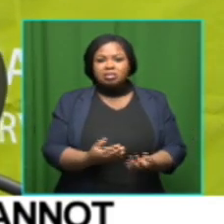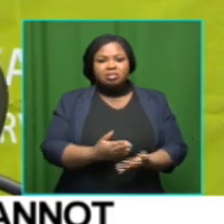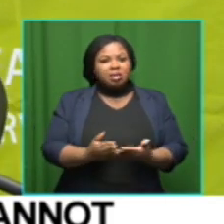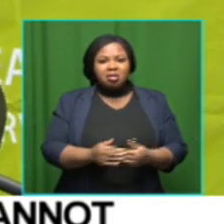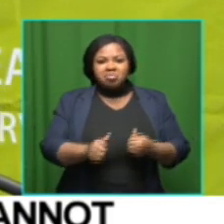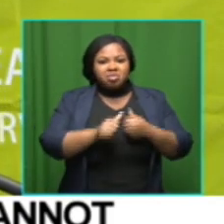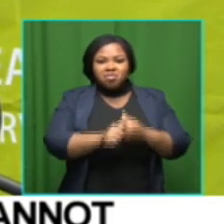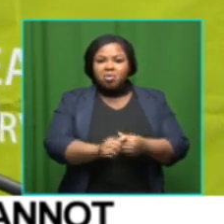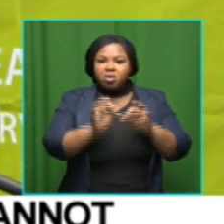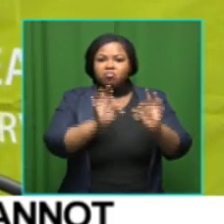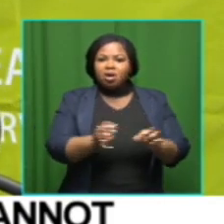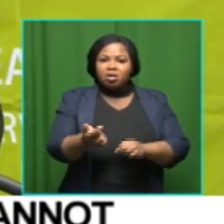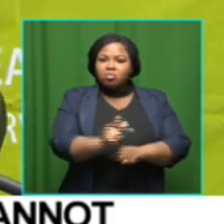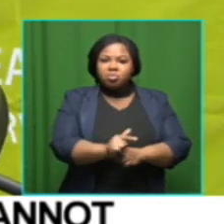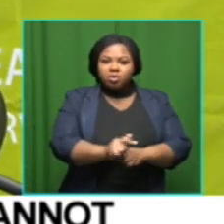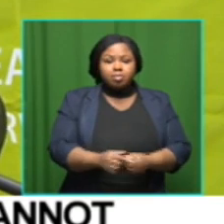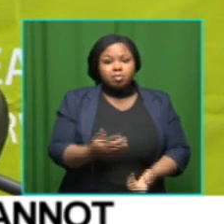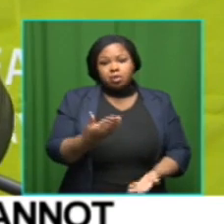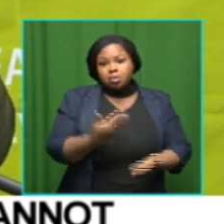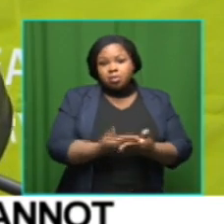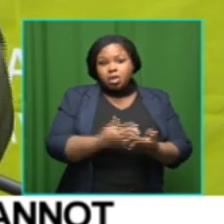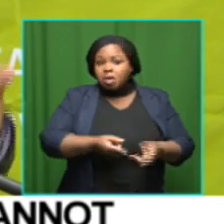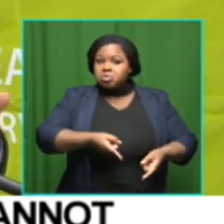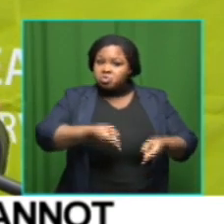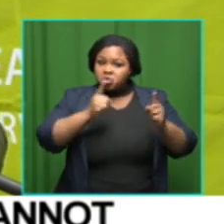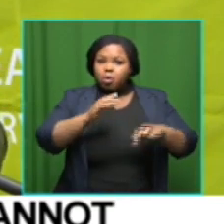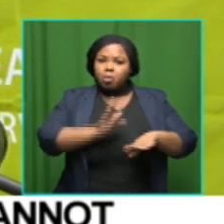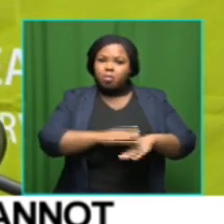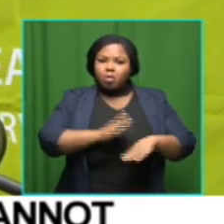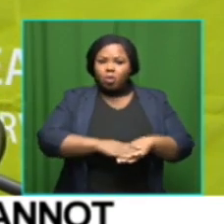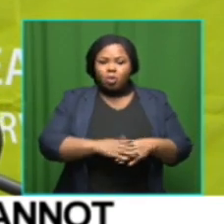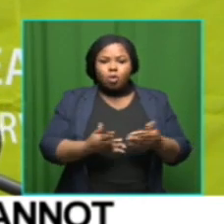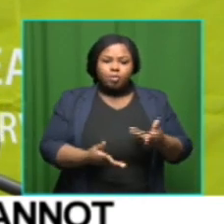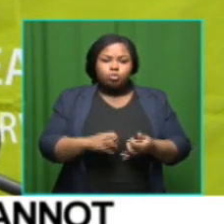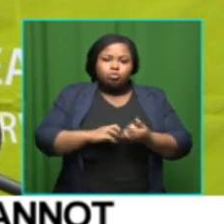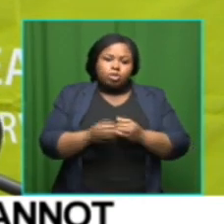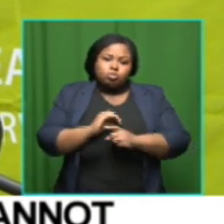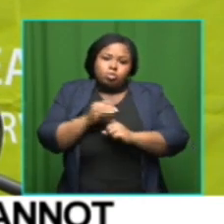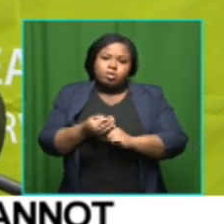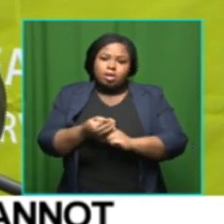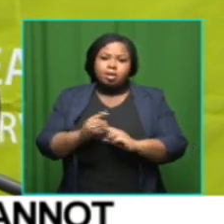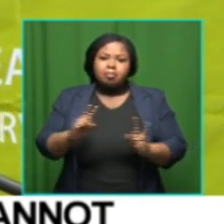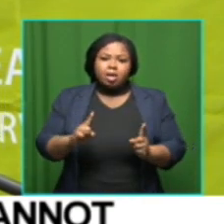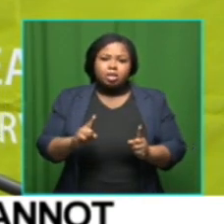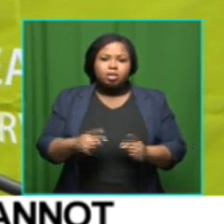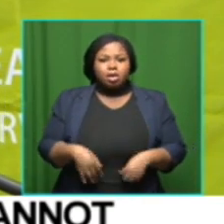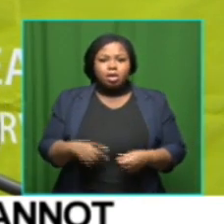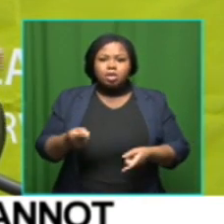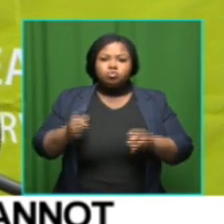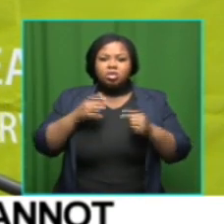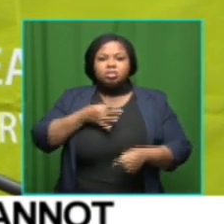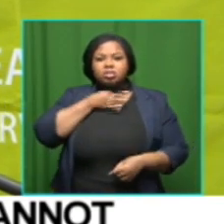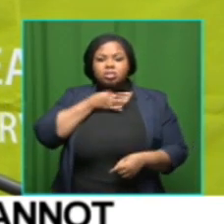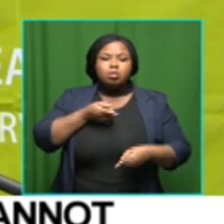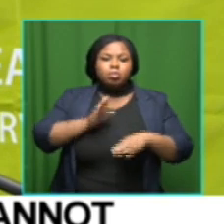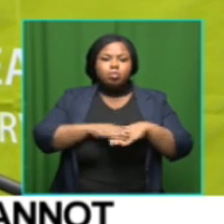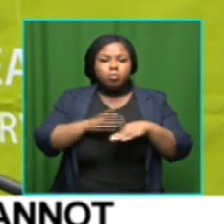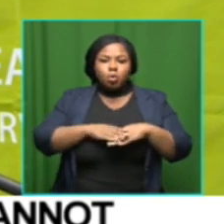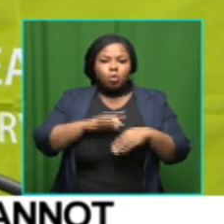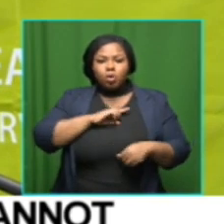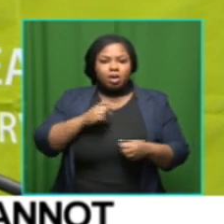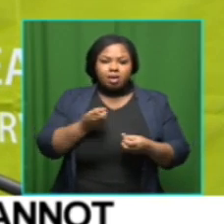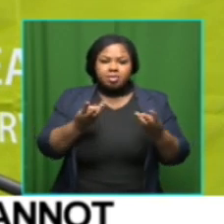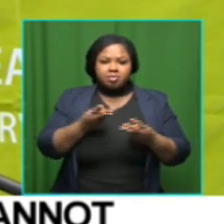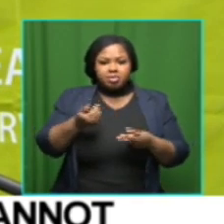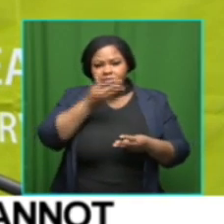be more dangerous to even wear a mask, even if you're trying to protect yourself, So it's a big discussion. I think the minister will